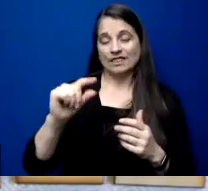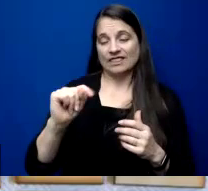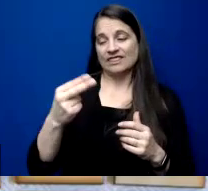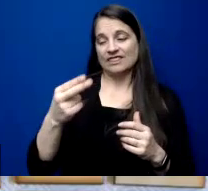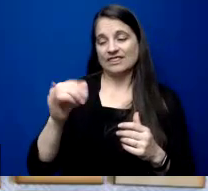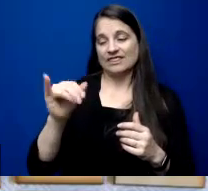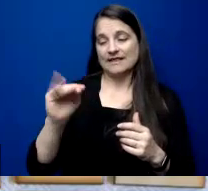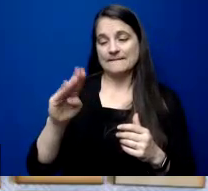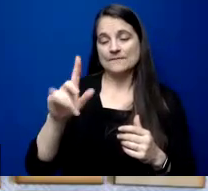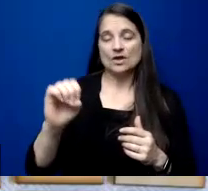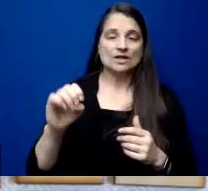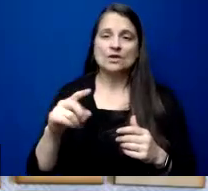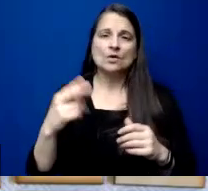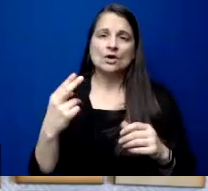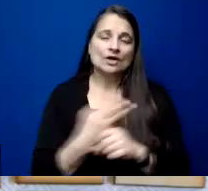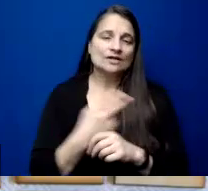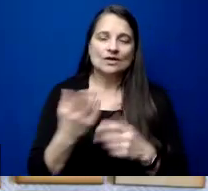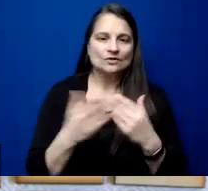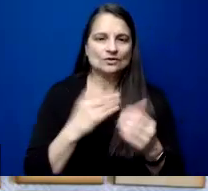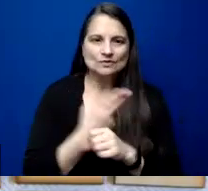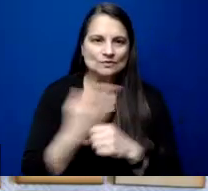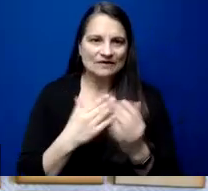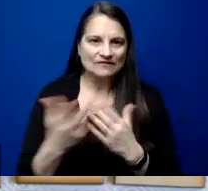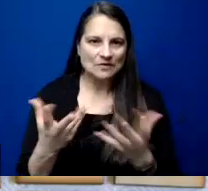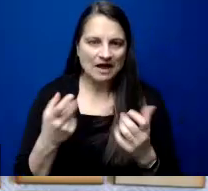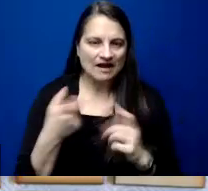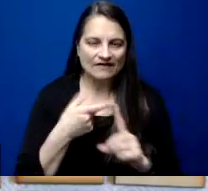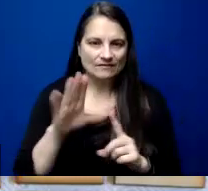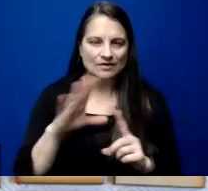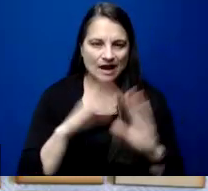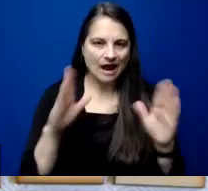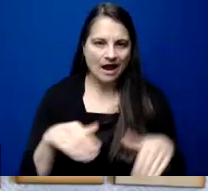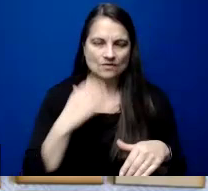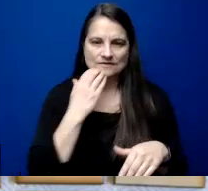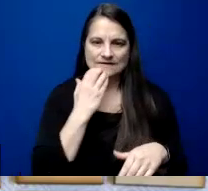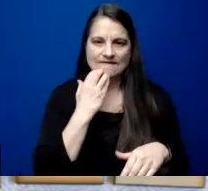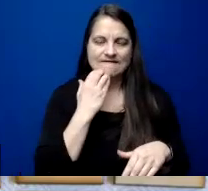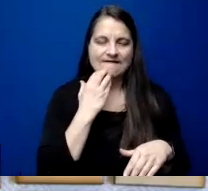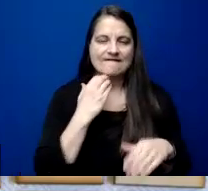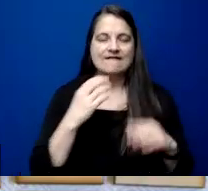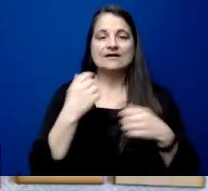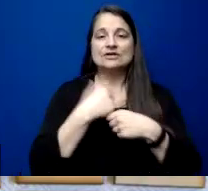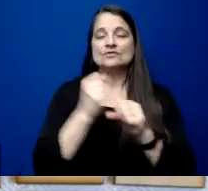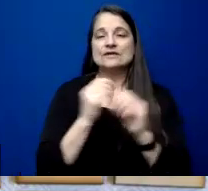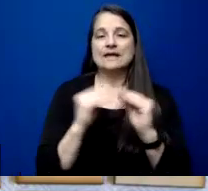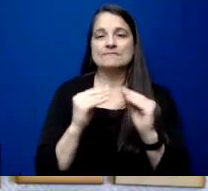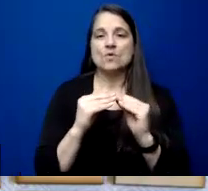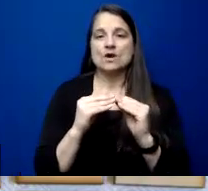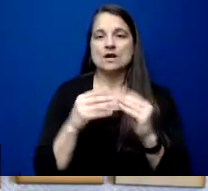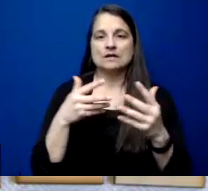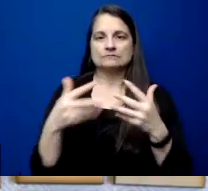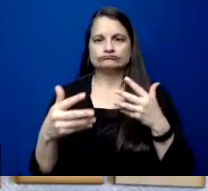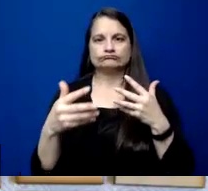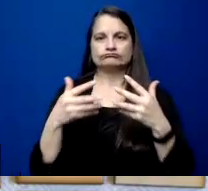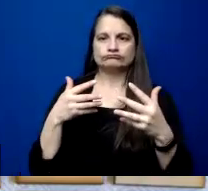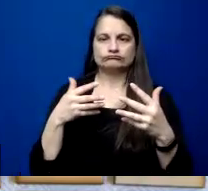bunny, whatever works for you. You can also create more contrast on your games. So you can take like a